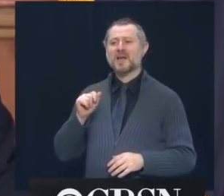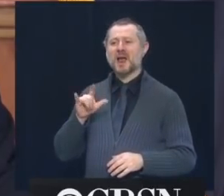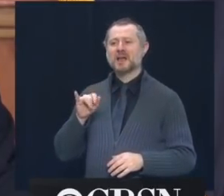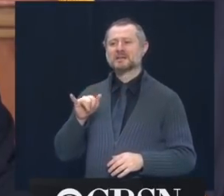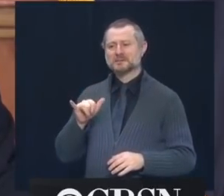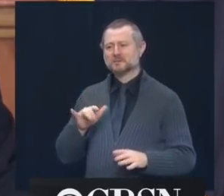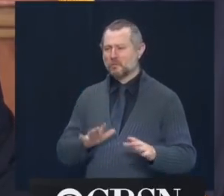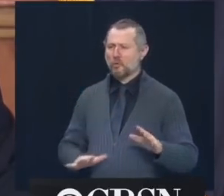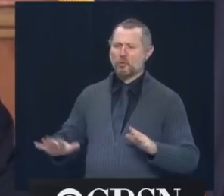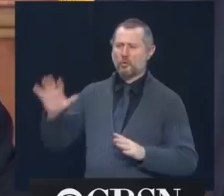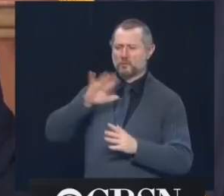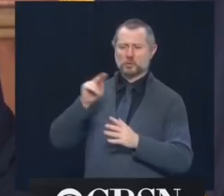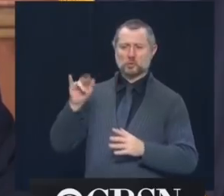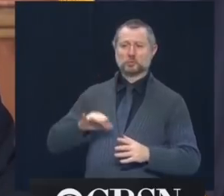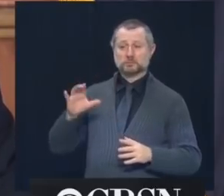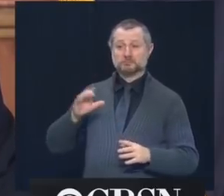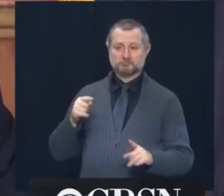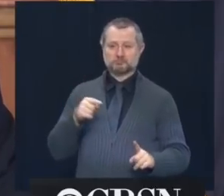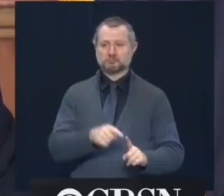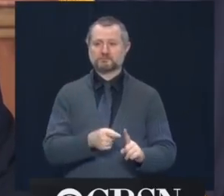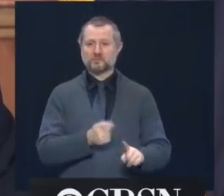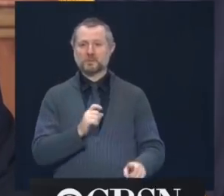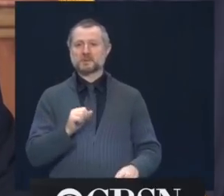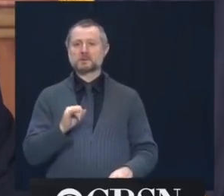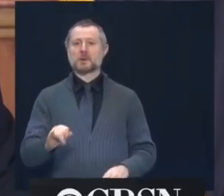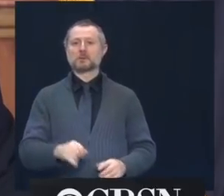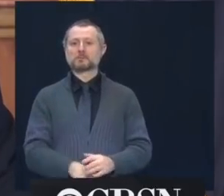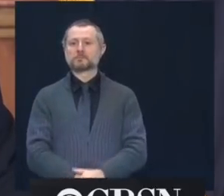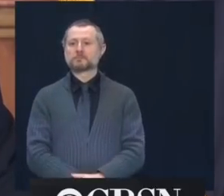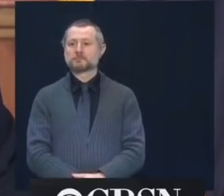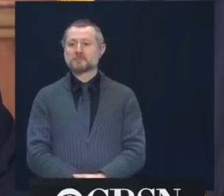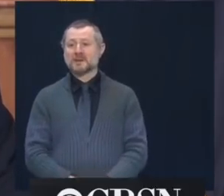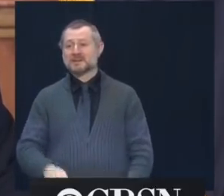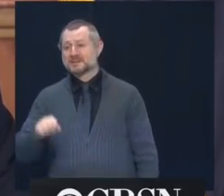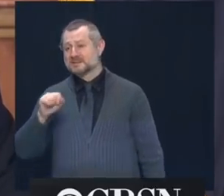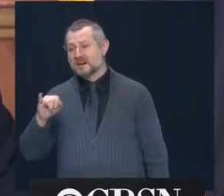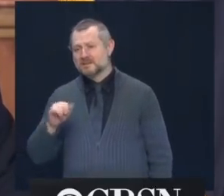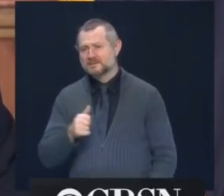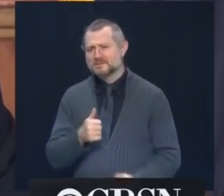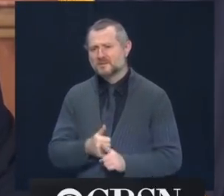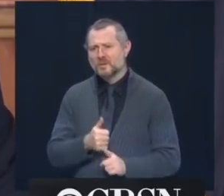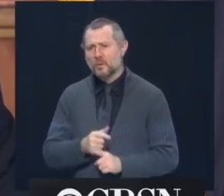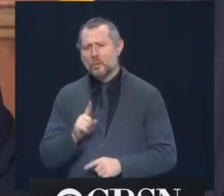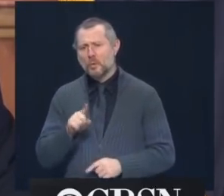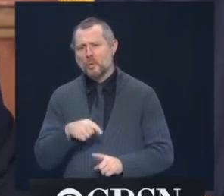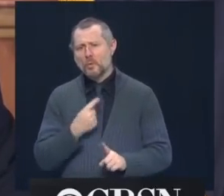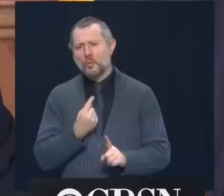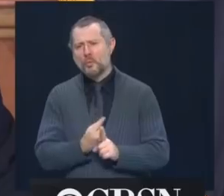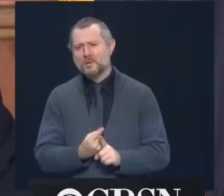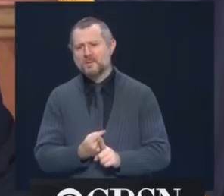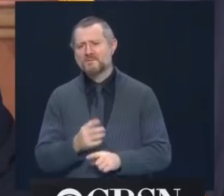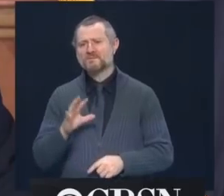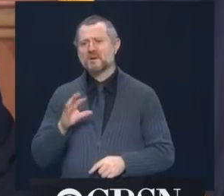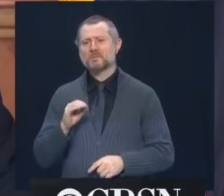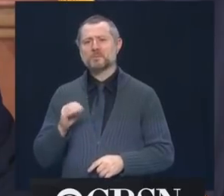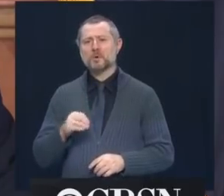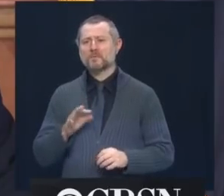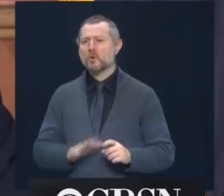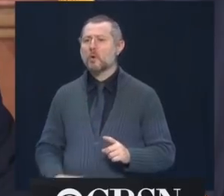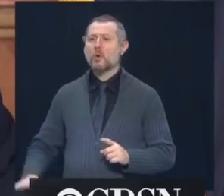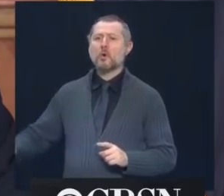Island. Staten Island is only 5% of the New York City